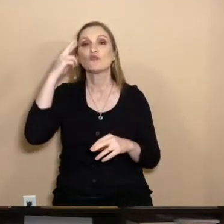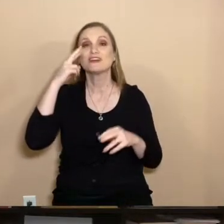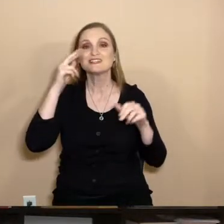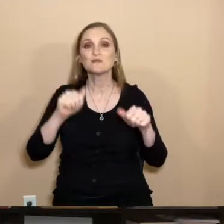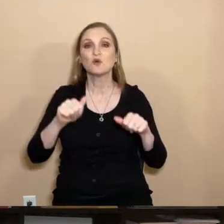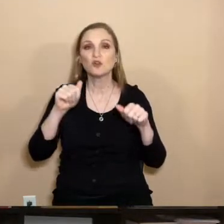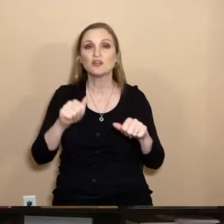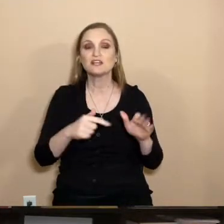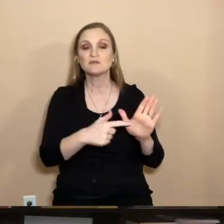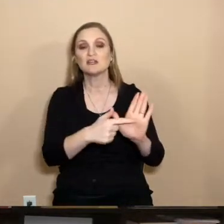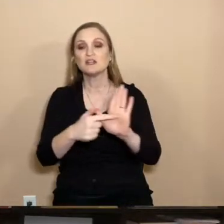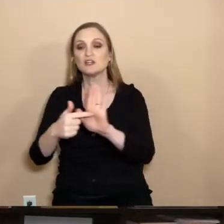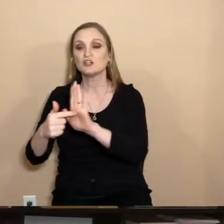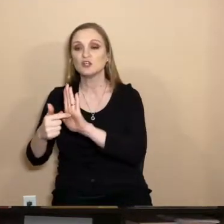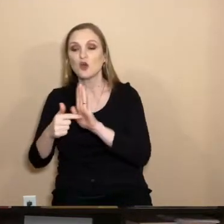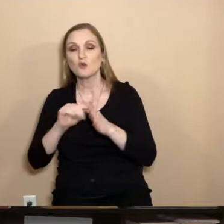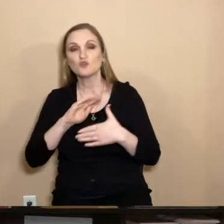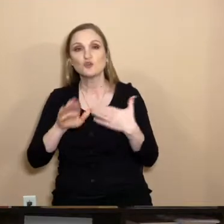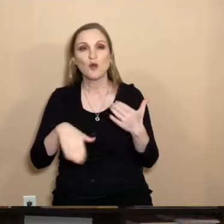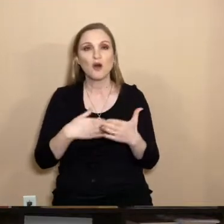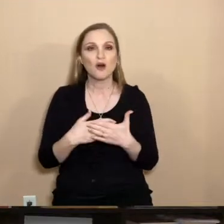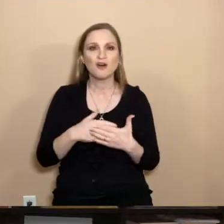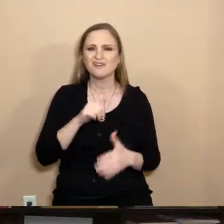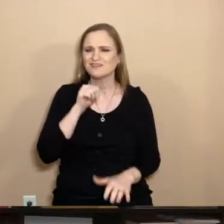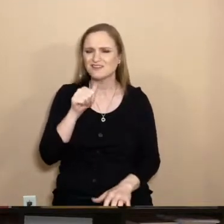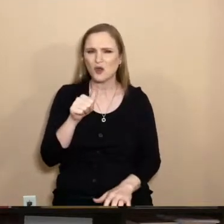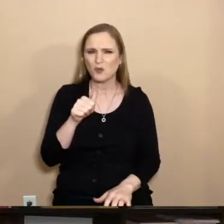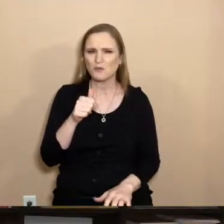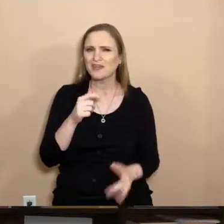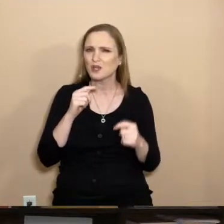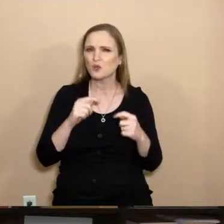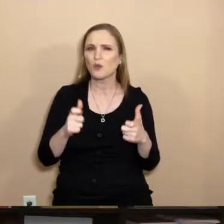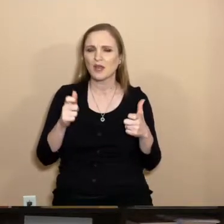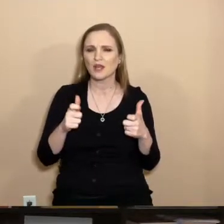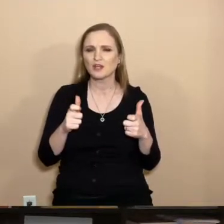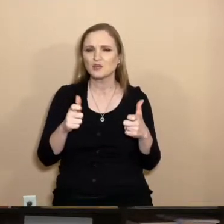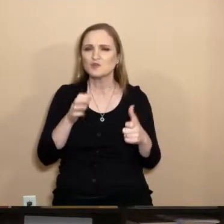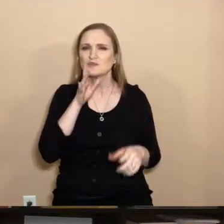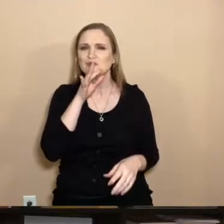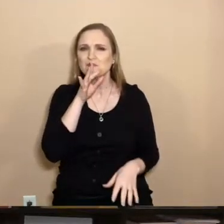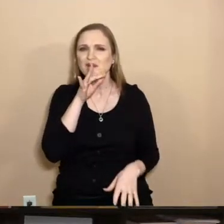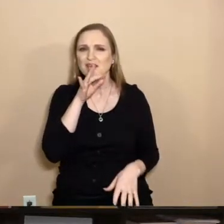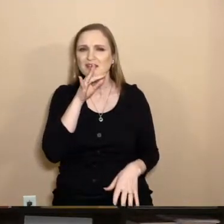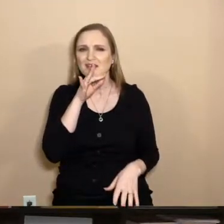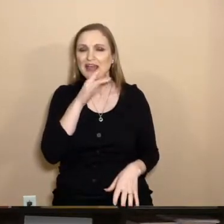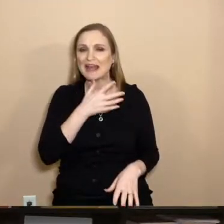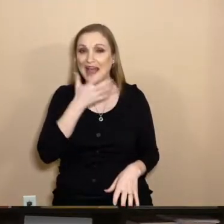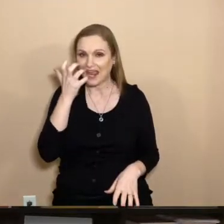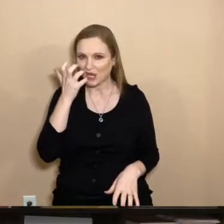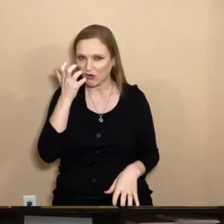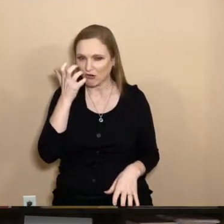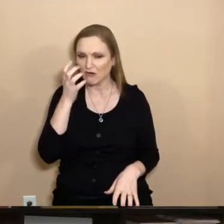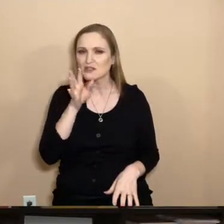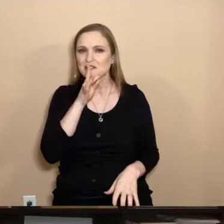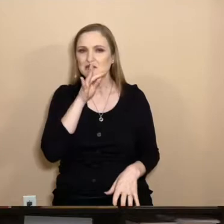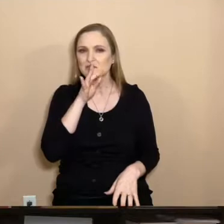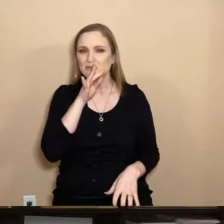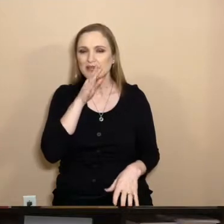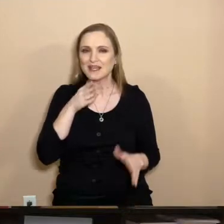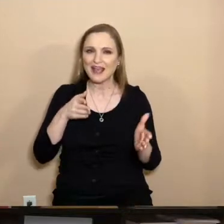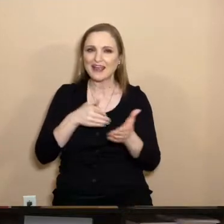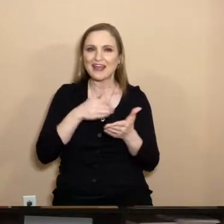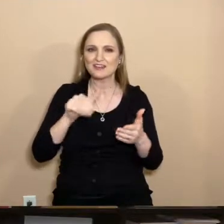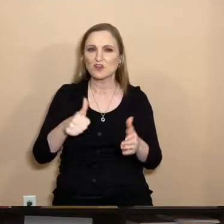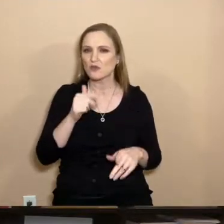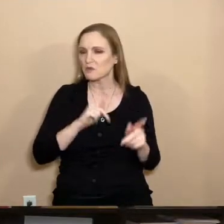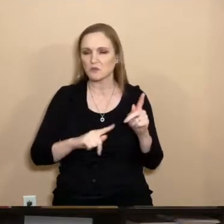forbearance be known to all. Don't be quick to speak a word of anger, to speak a word of criticism about others,